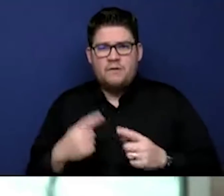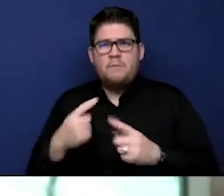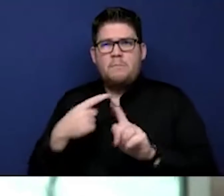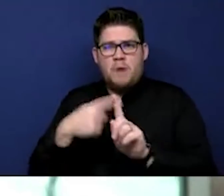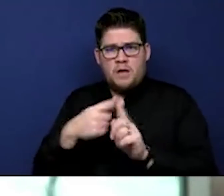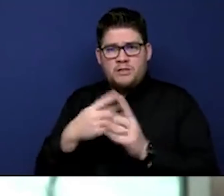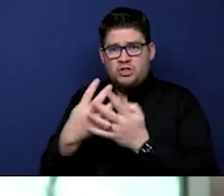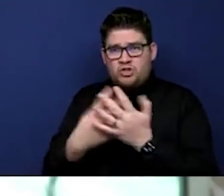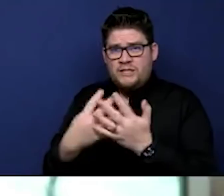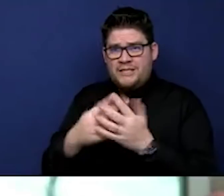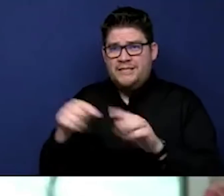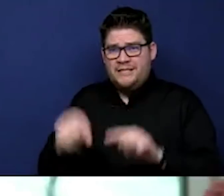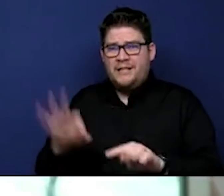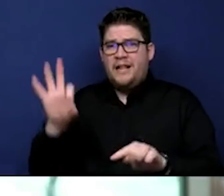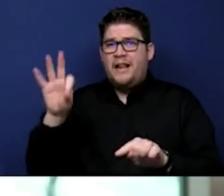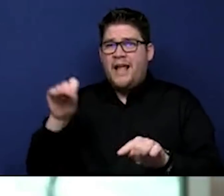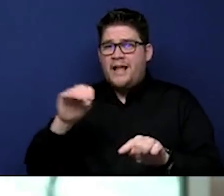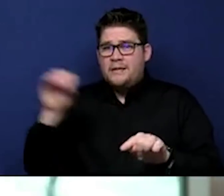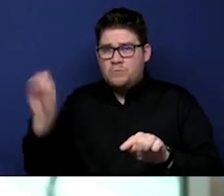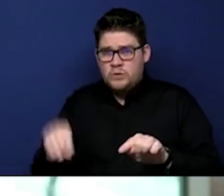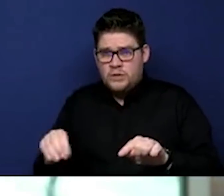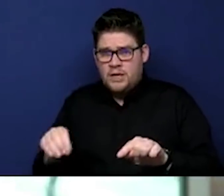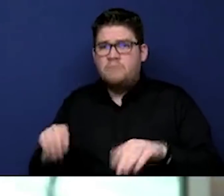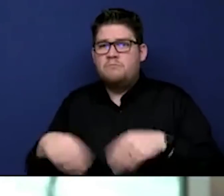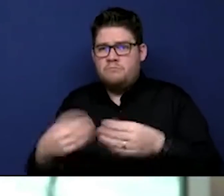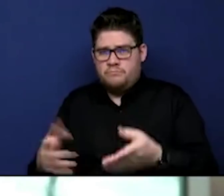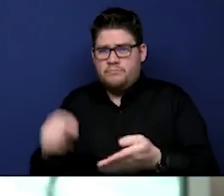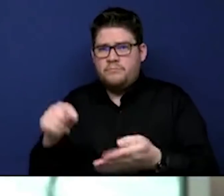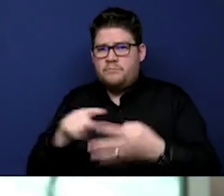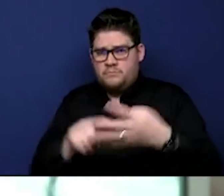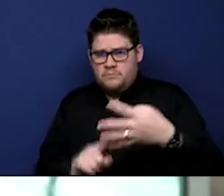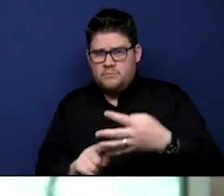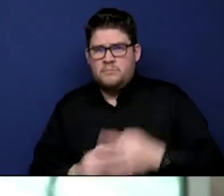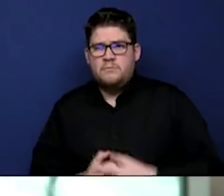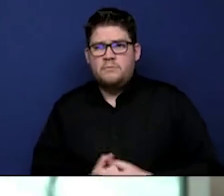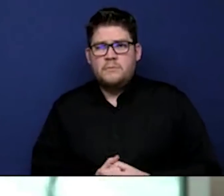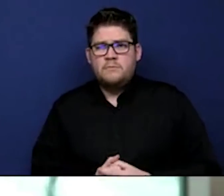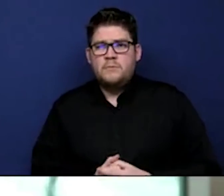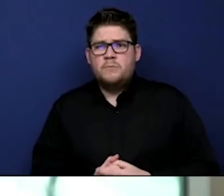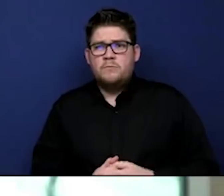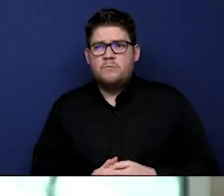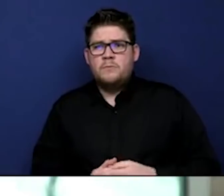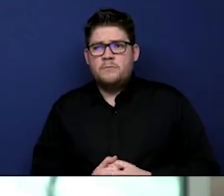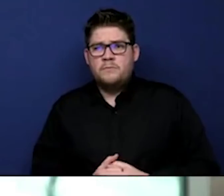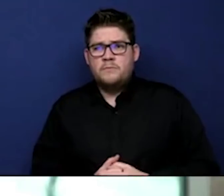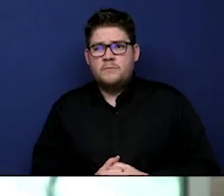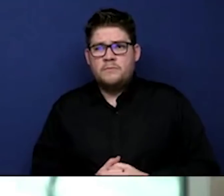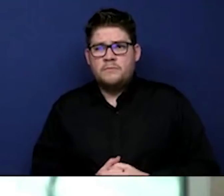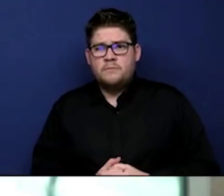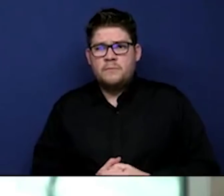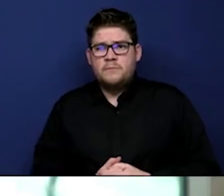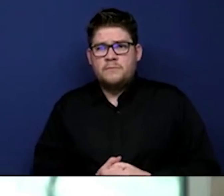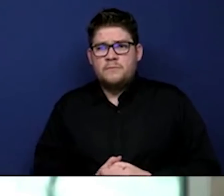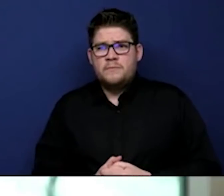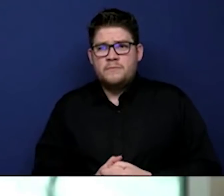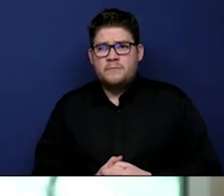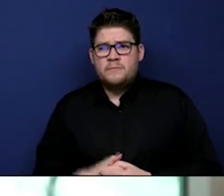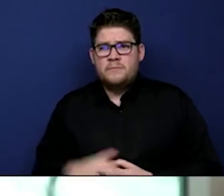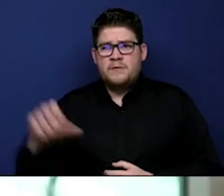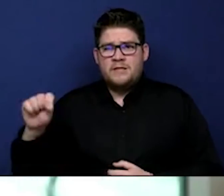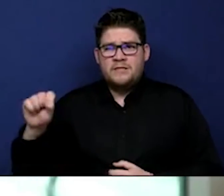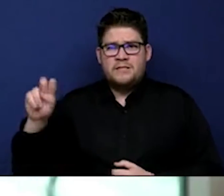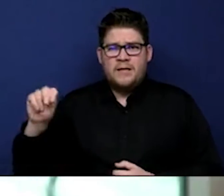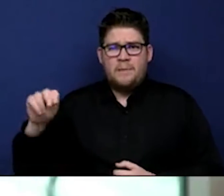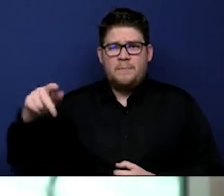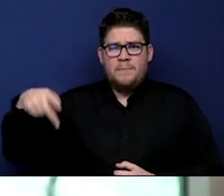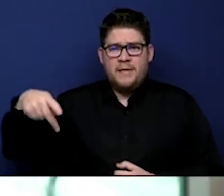called a single nucleotide polymorphism test, or a SNP test. And it looks for some of the common mutations that